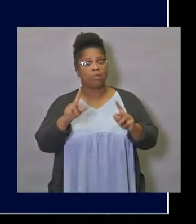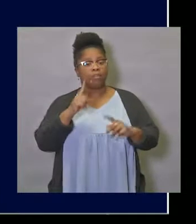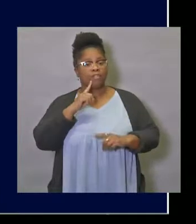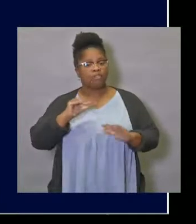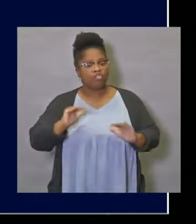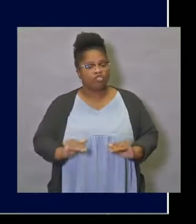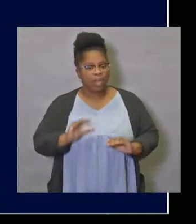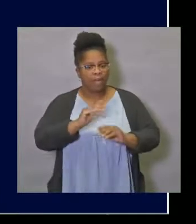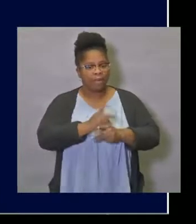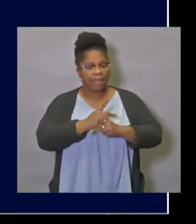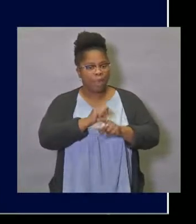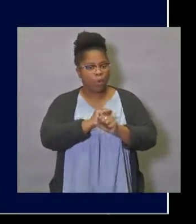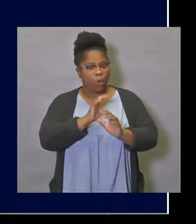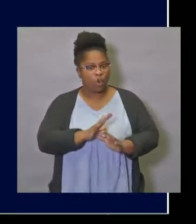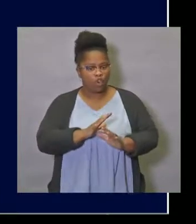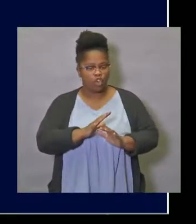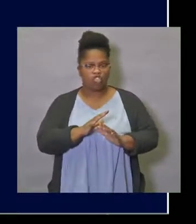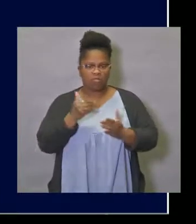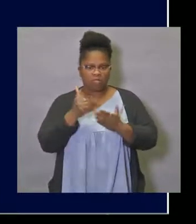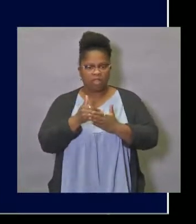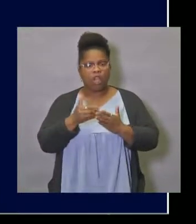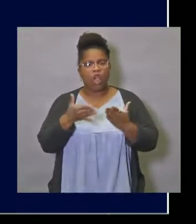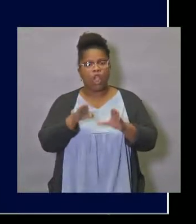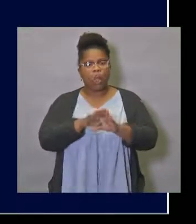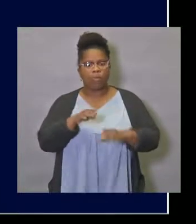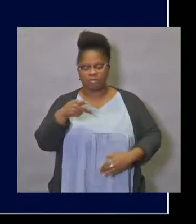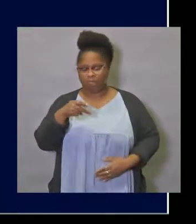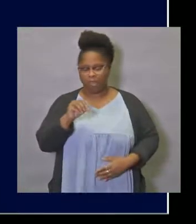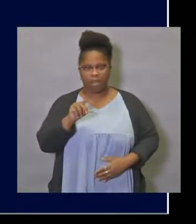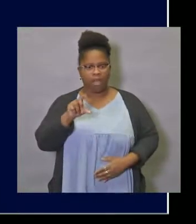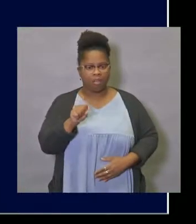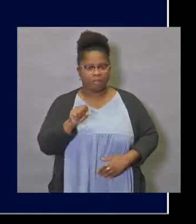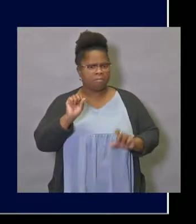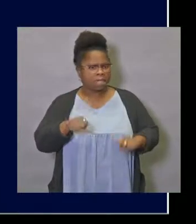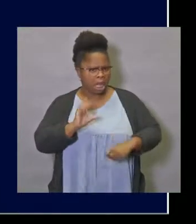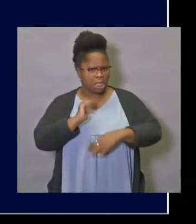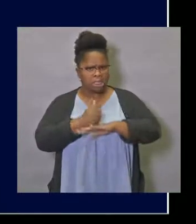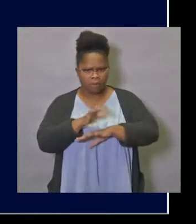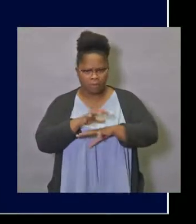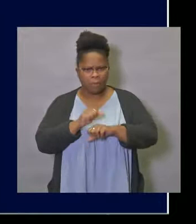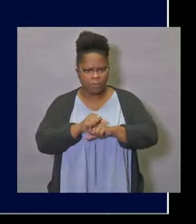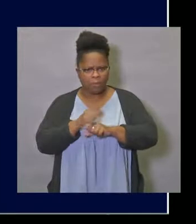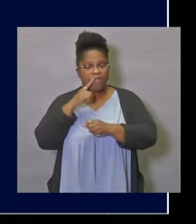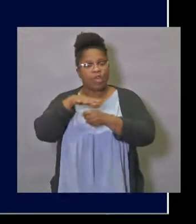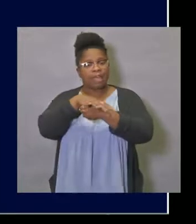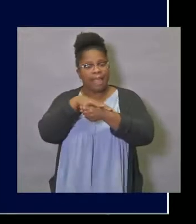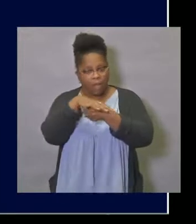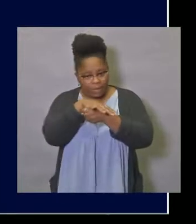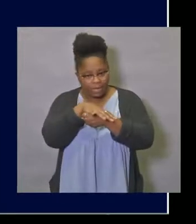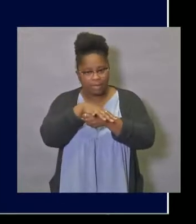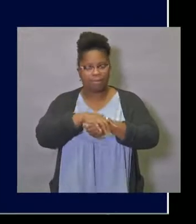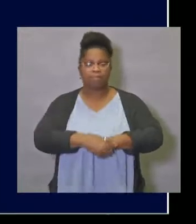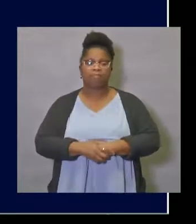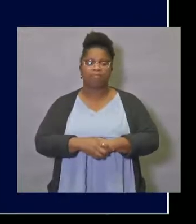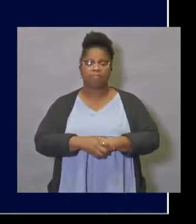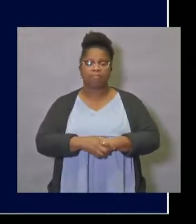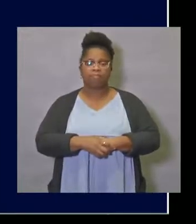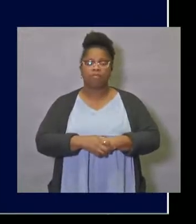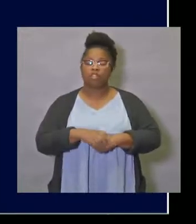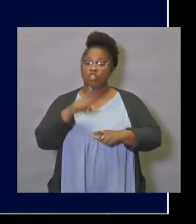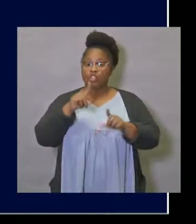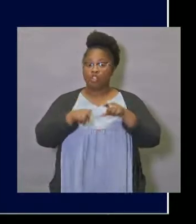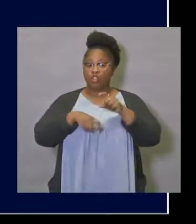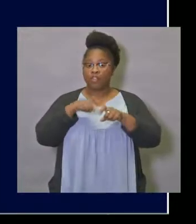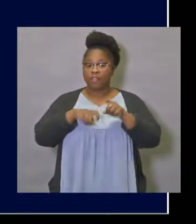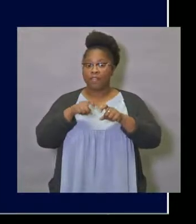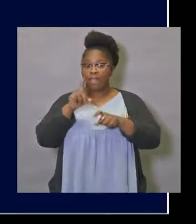be vaccinated at closed pods with reserved appointments at the county pods. We're still reviewing survey data from